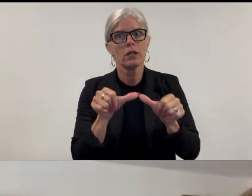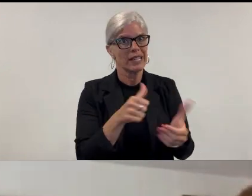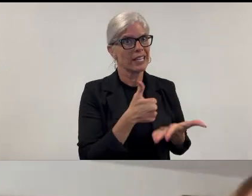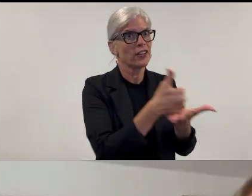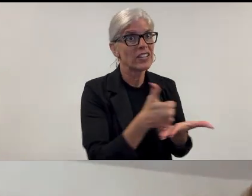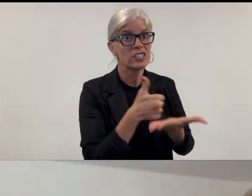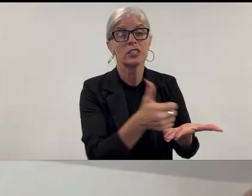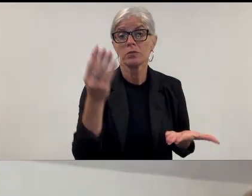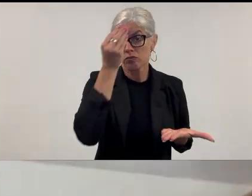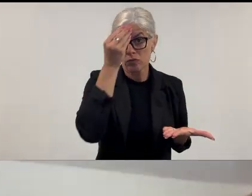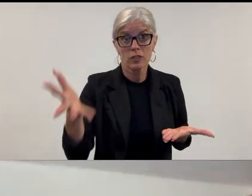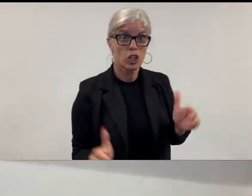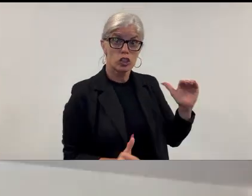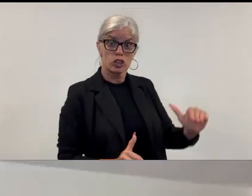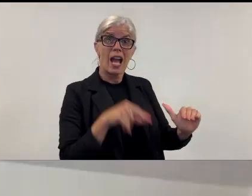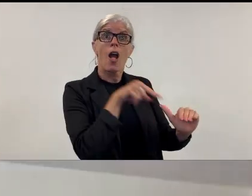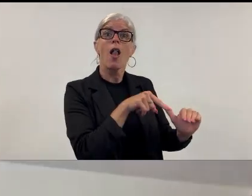So there are all of these